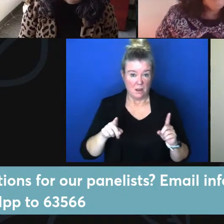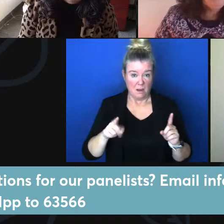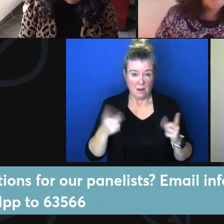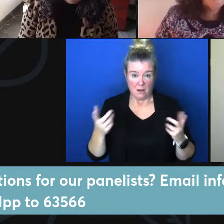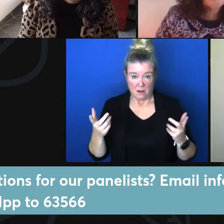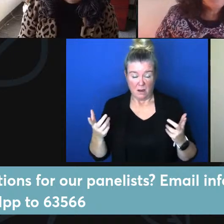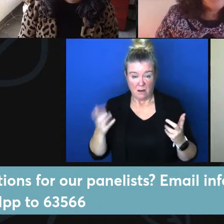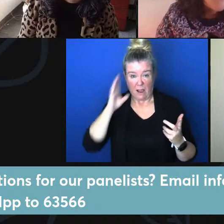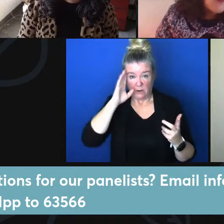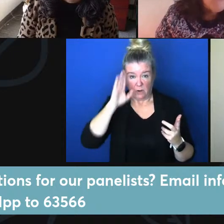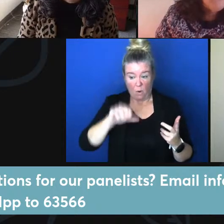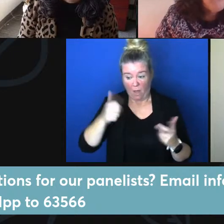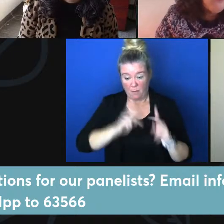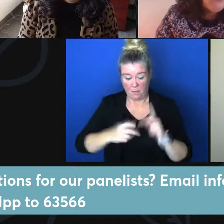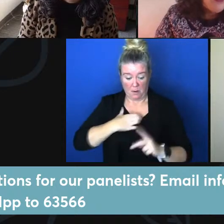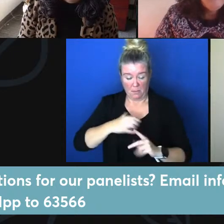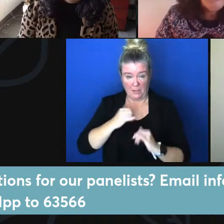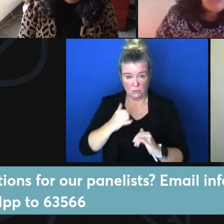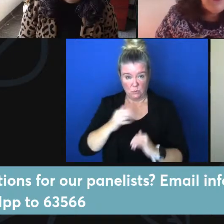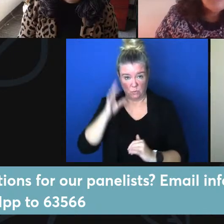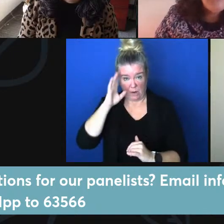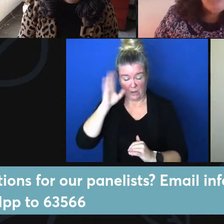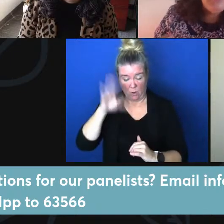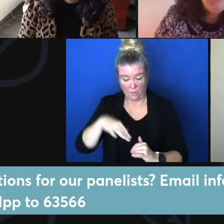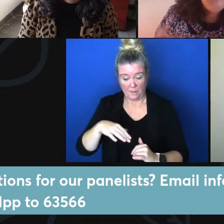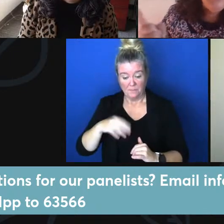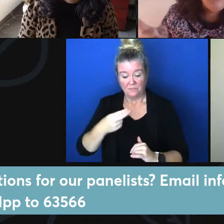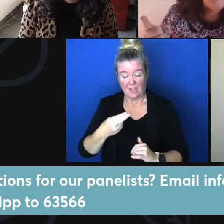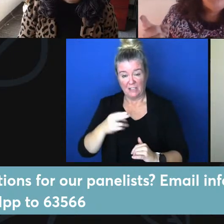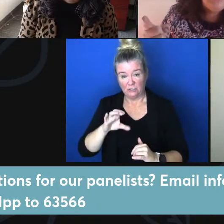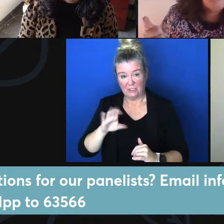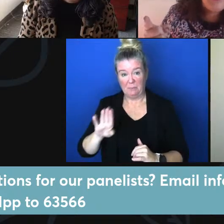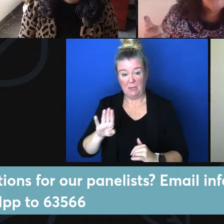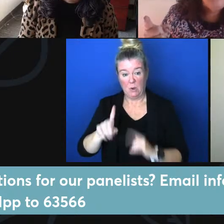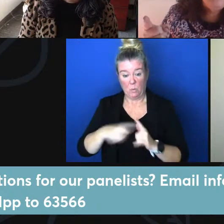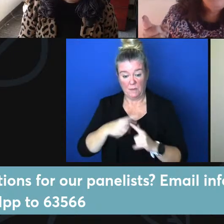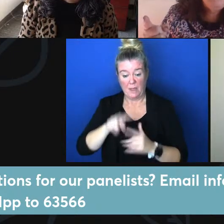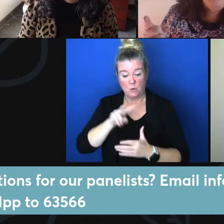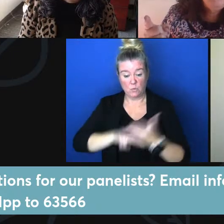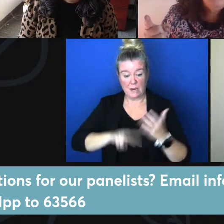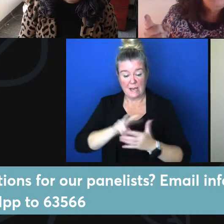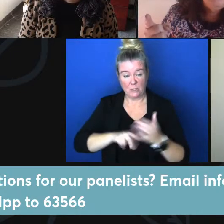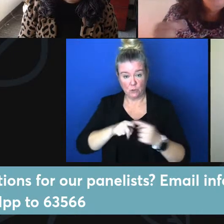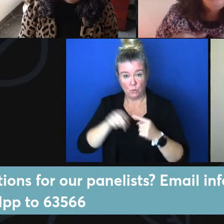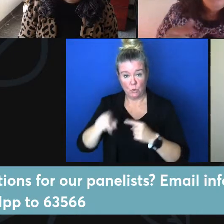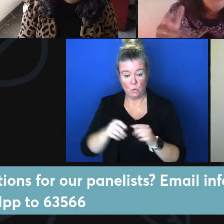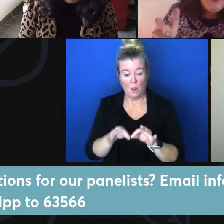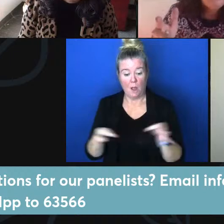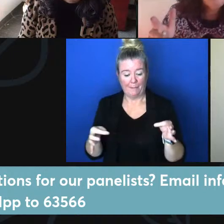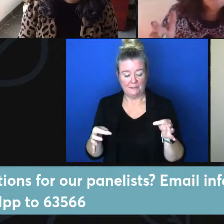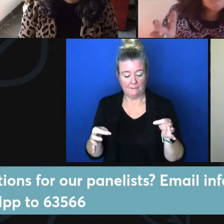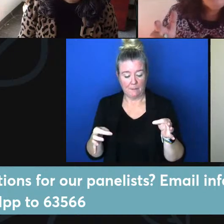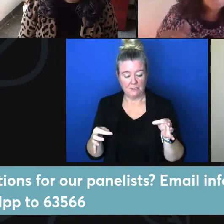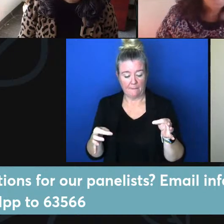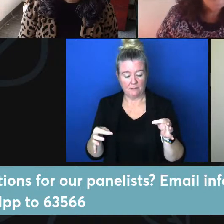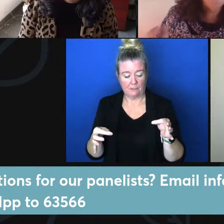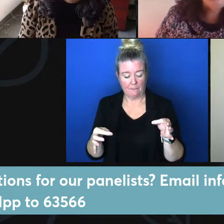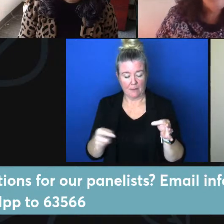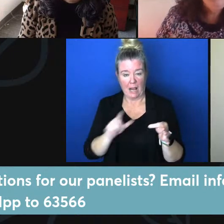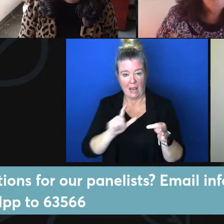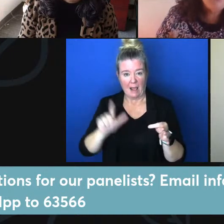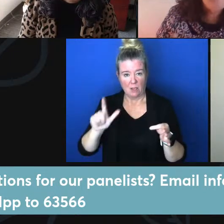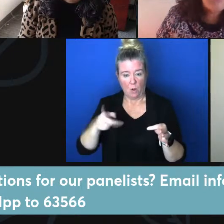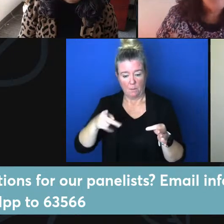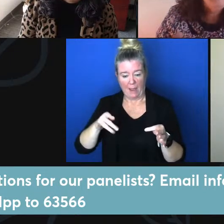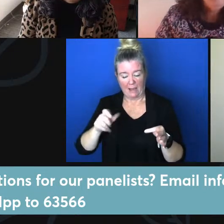but I know others are. I also know that HCV, when they read it out loud to you, your landlord packet, they don't